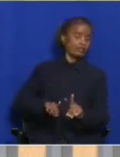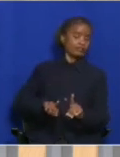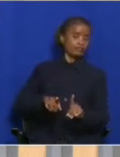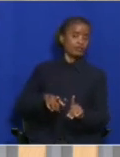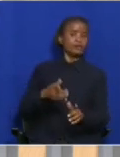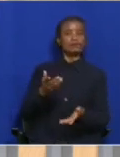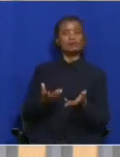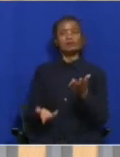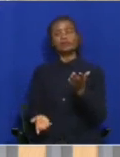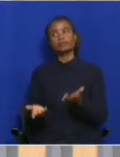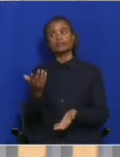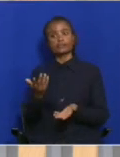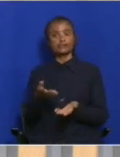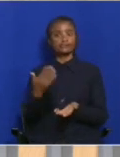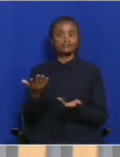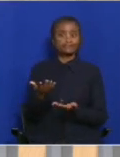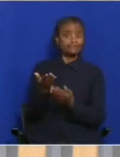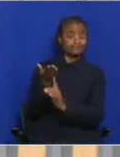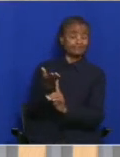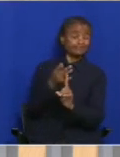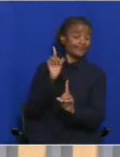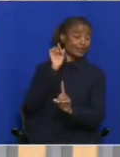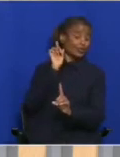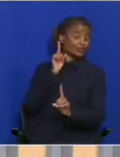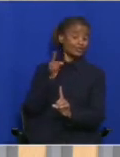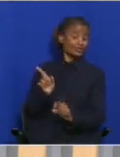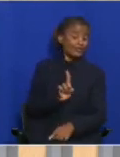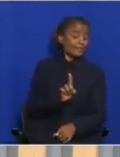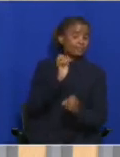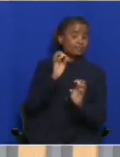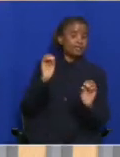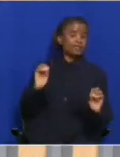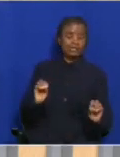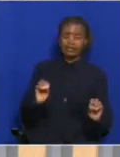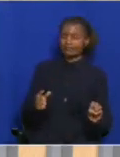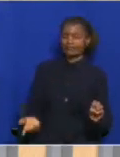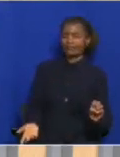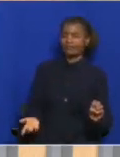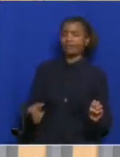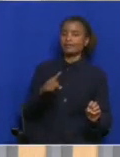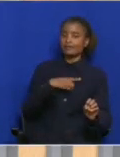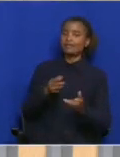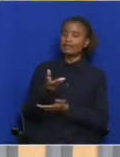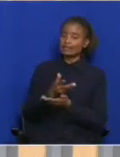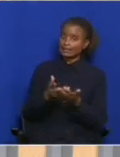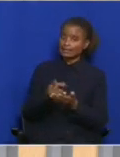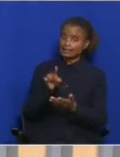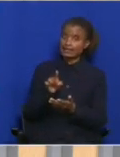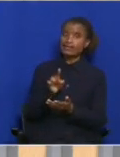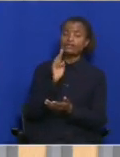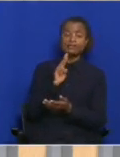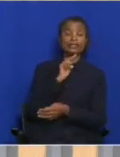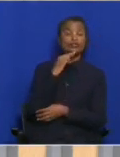was being naughty. Why would he not testify? yes. So I'm engaging you at the level of the reality is that here is evidence